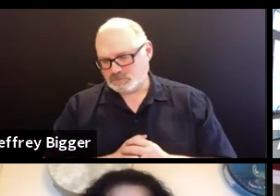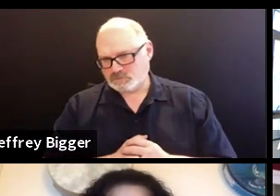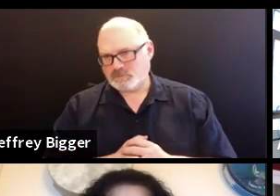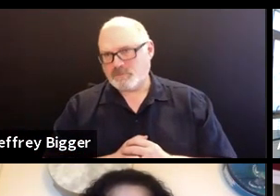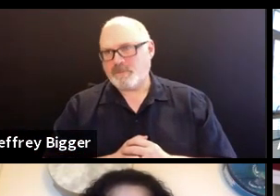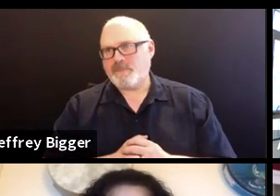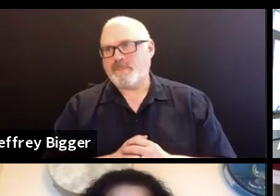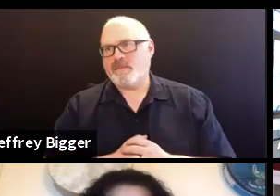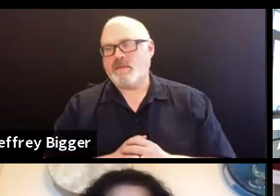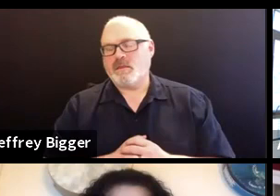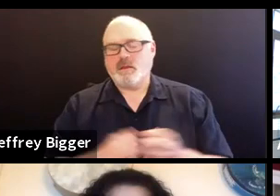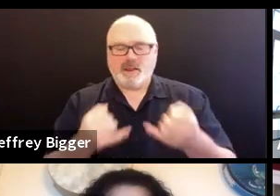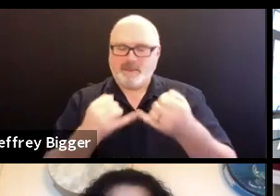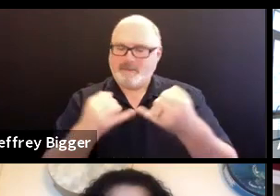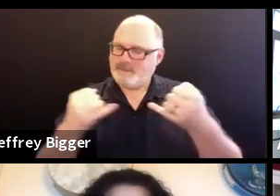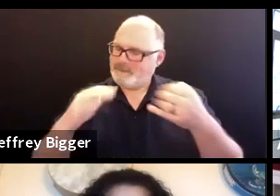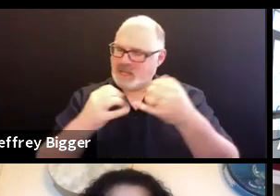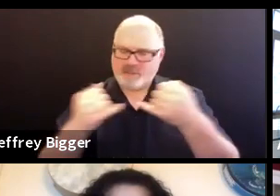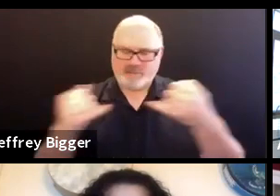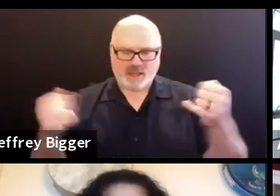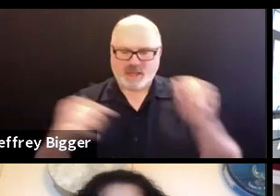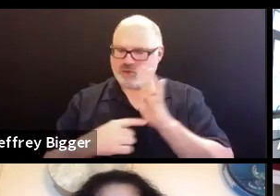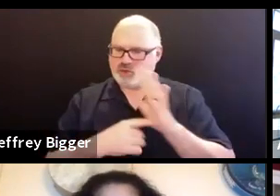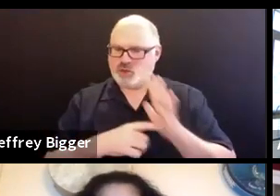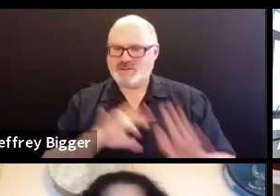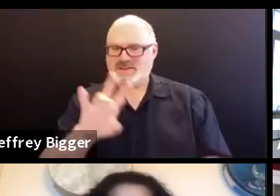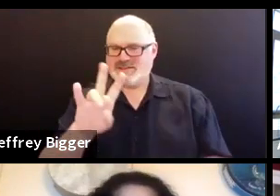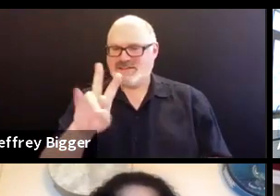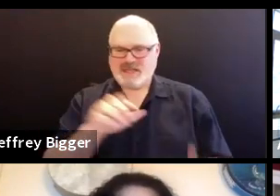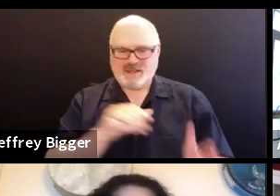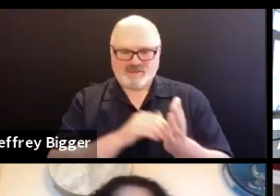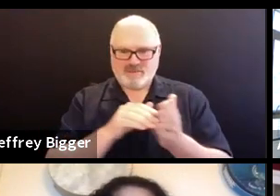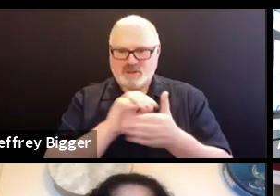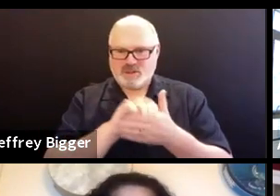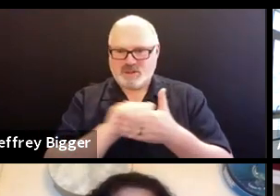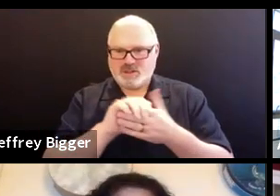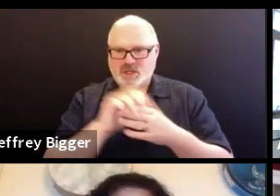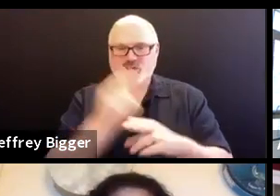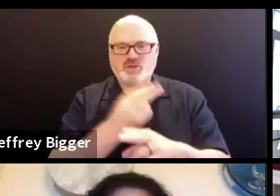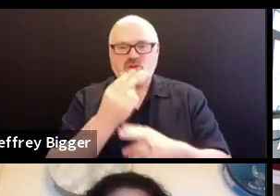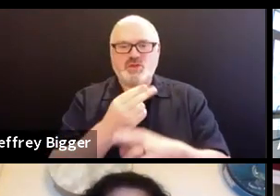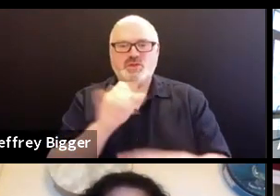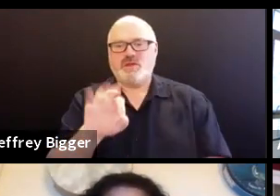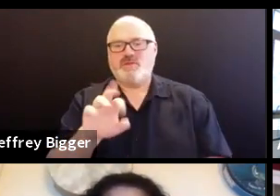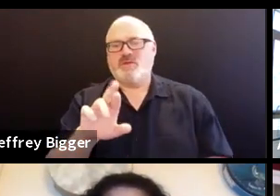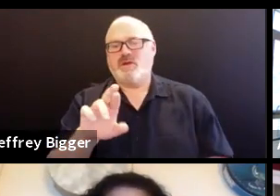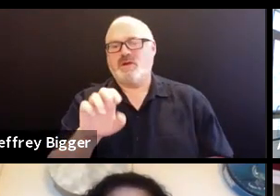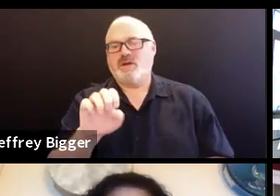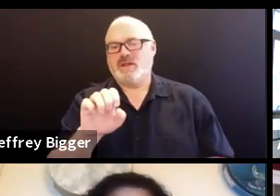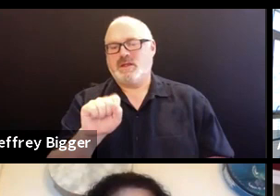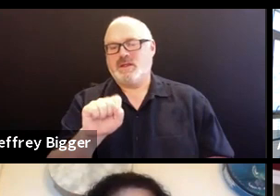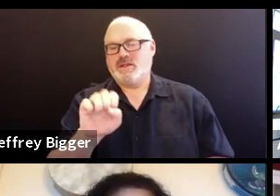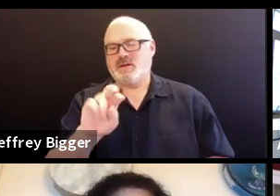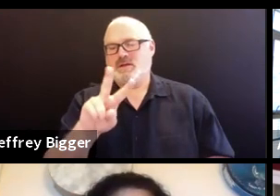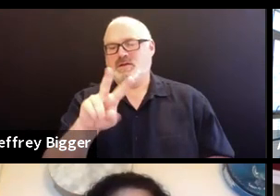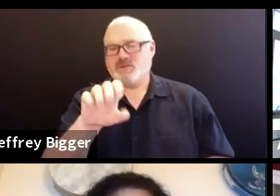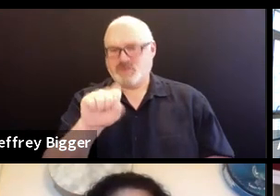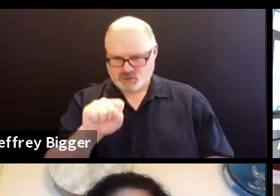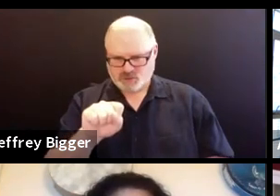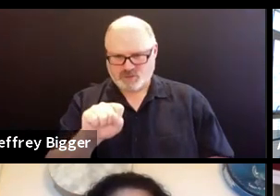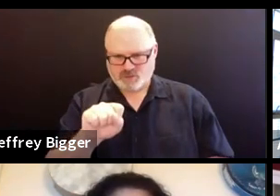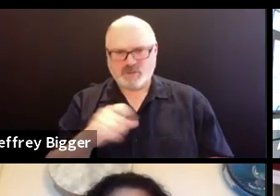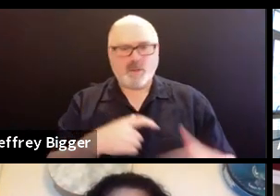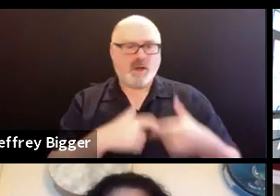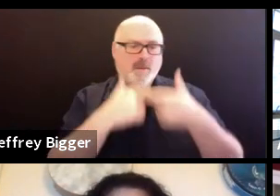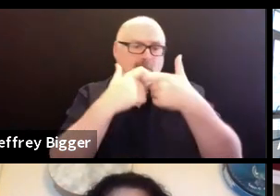Bottom line shows a $7 million use of reserves. And I think I'll pause there to see if there